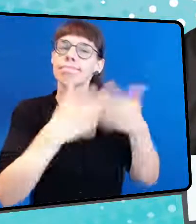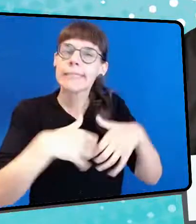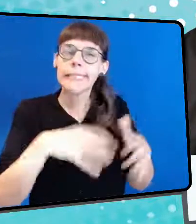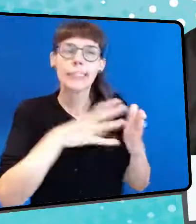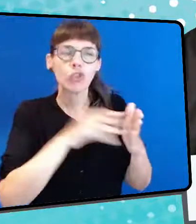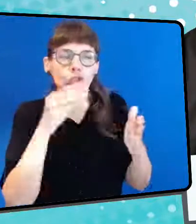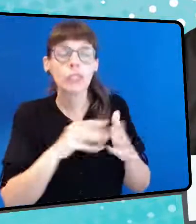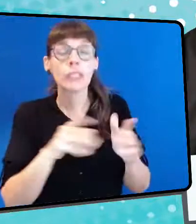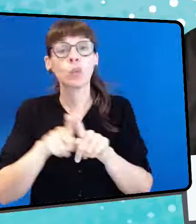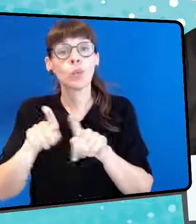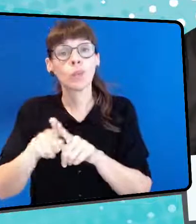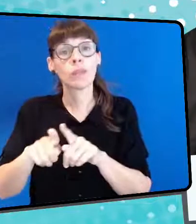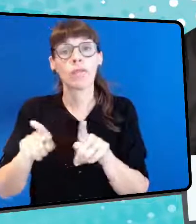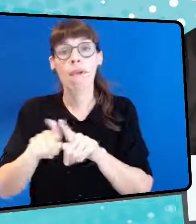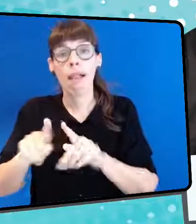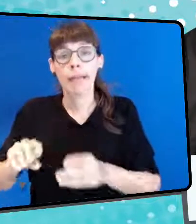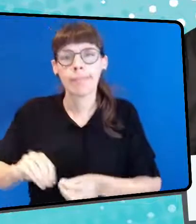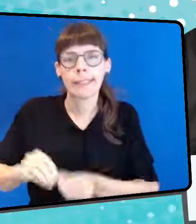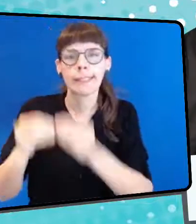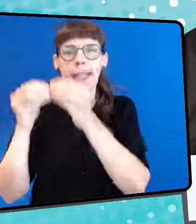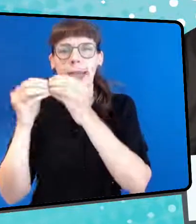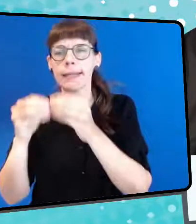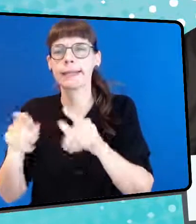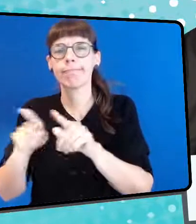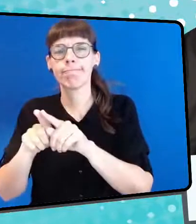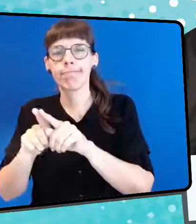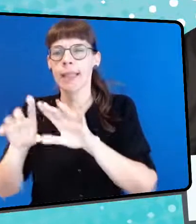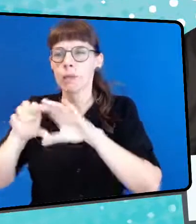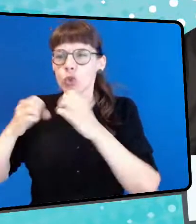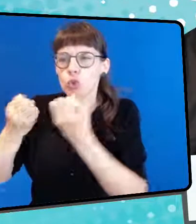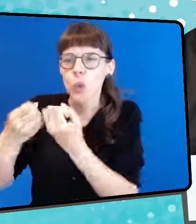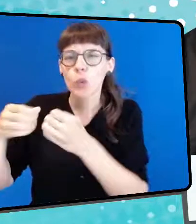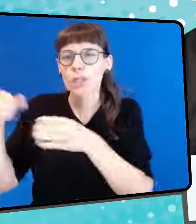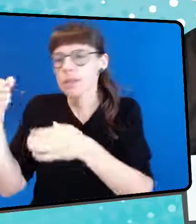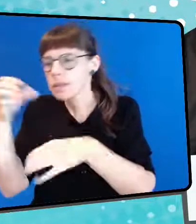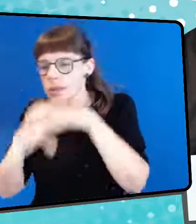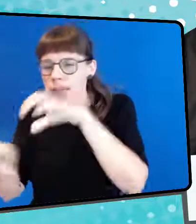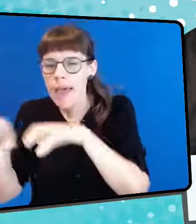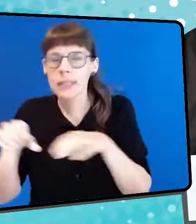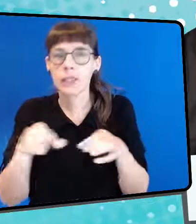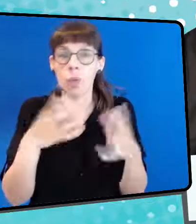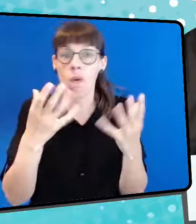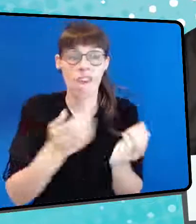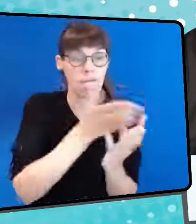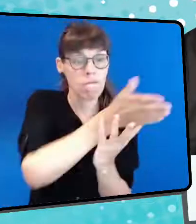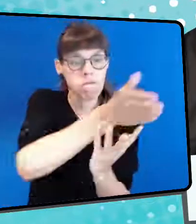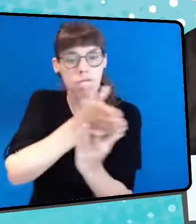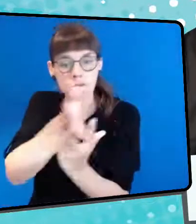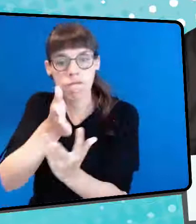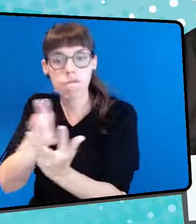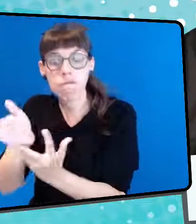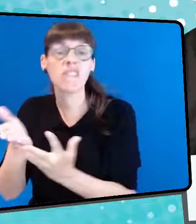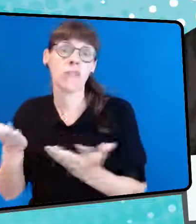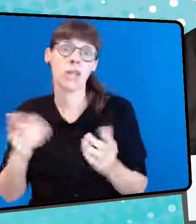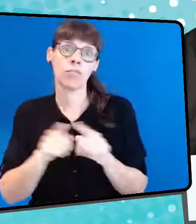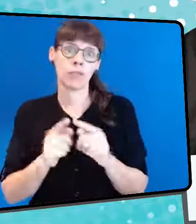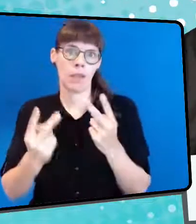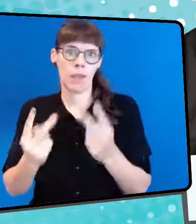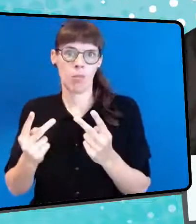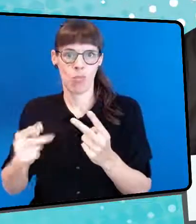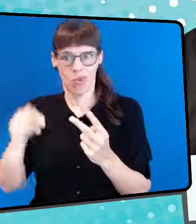people, social scientists, take a very human-centric view of AI, because that's critically important, because that's ultimately what it's all